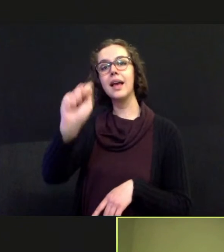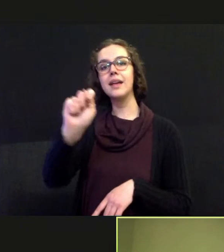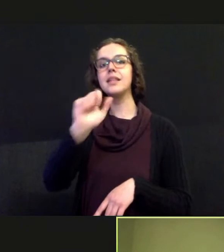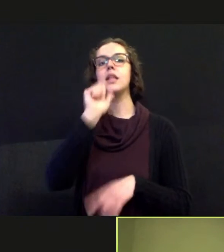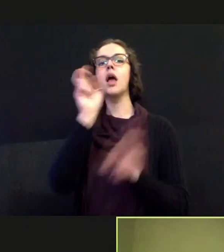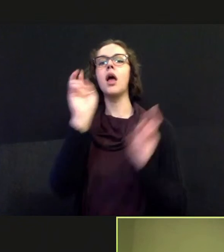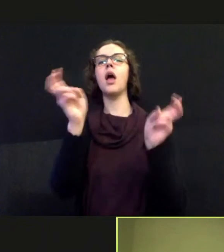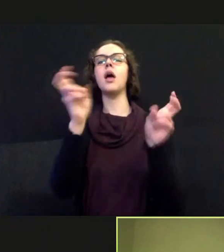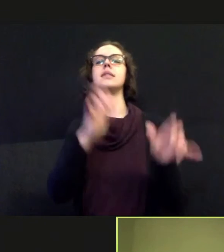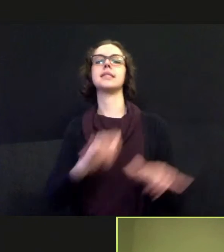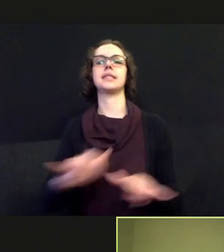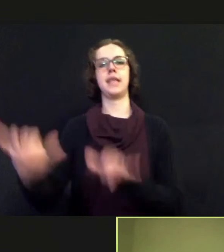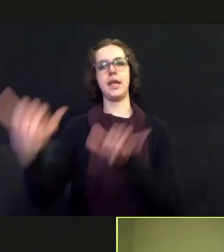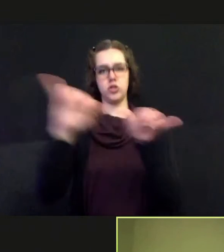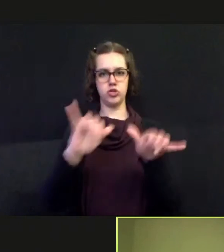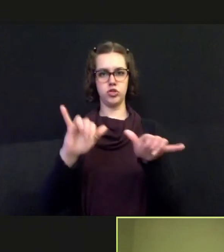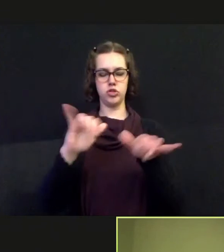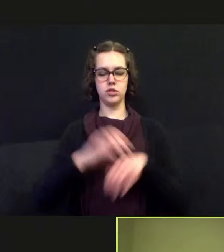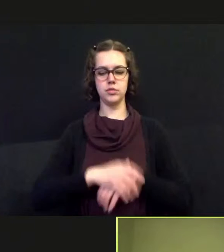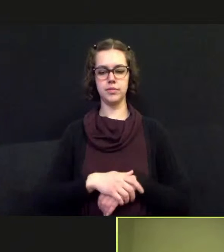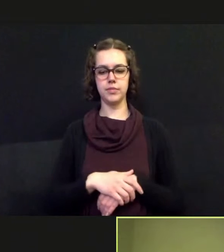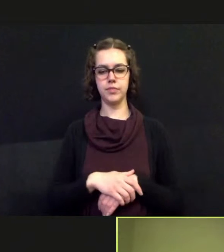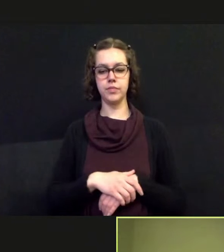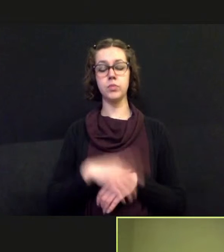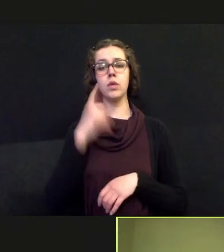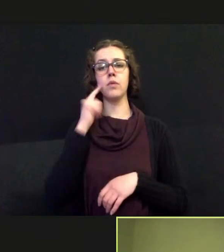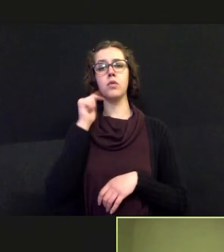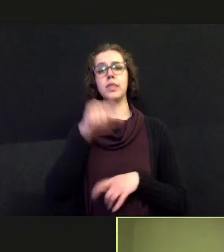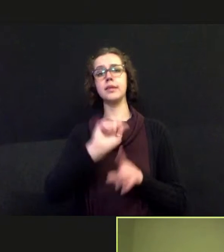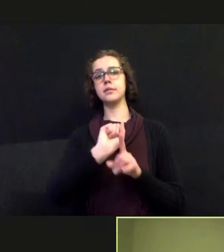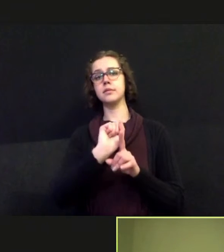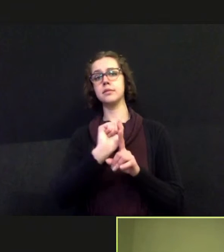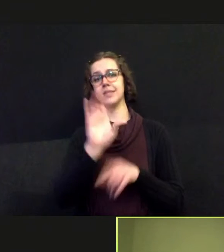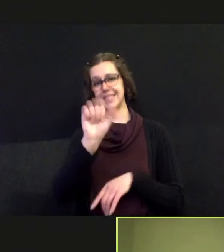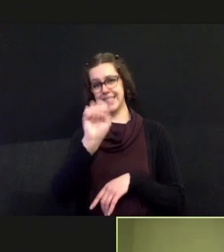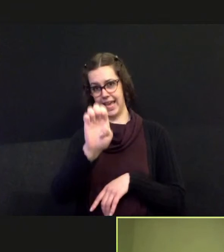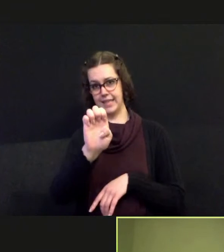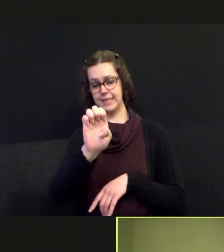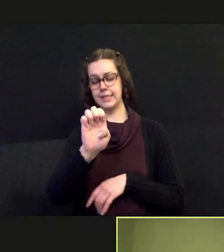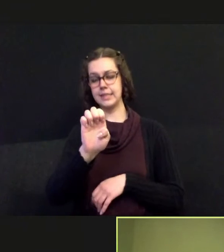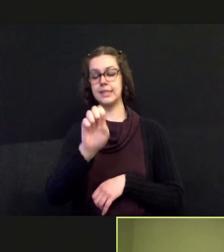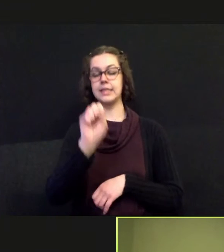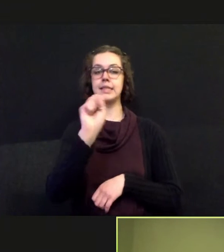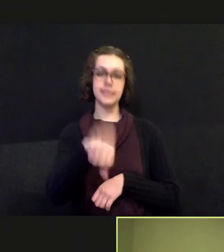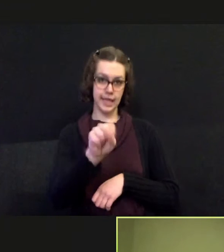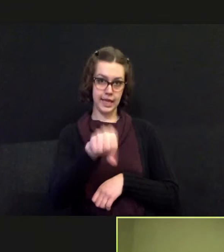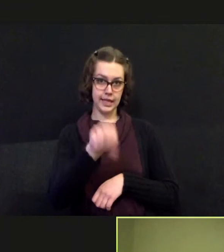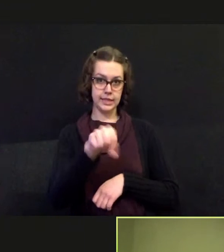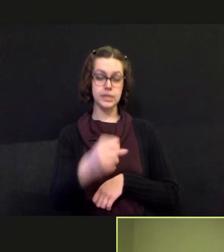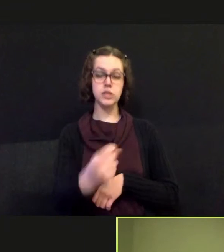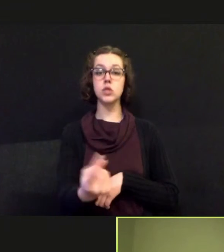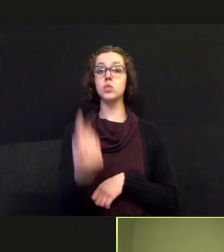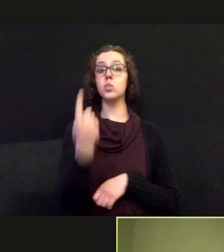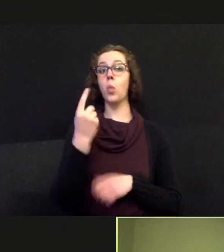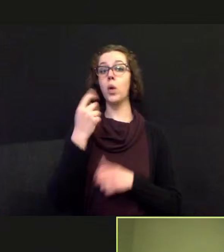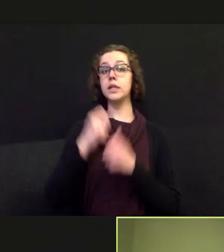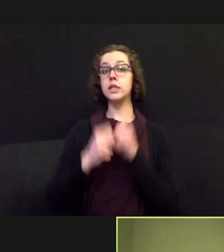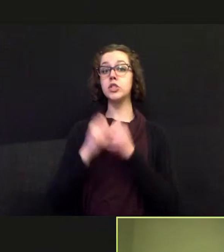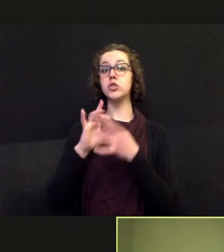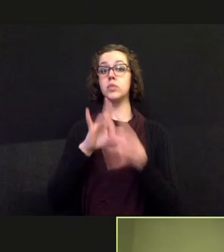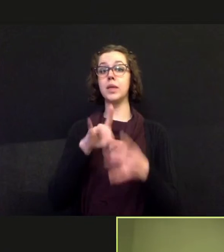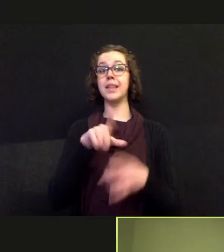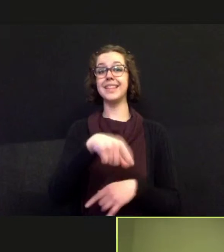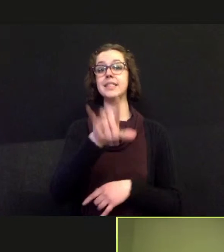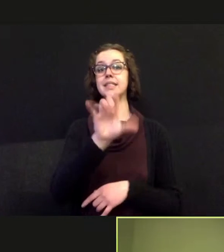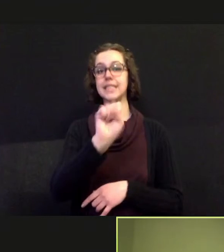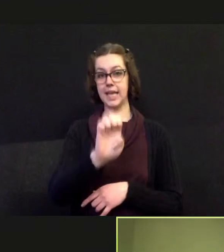So in this case, yes, this part of the issue, one of the issues with this case was that the